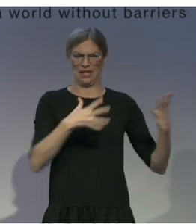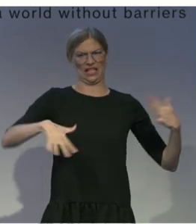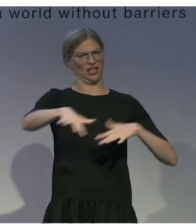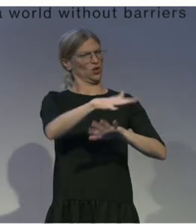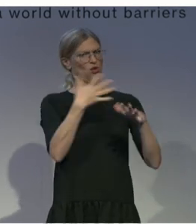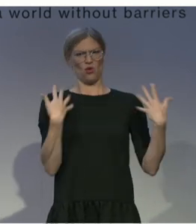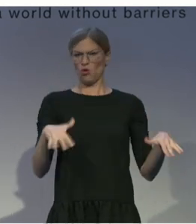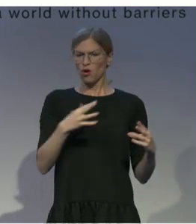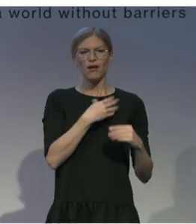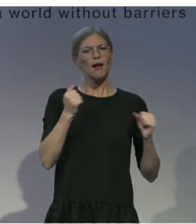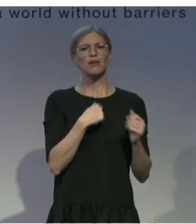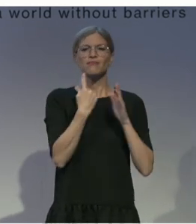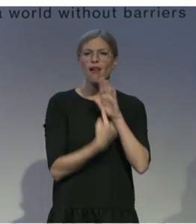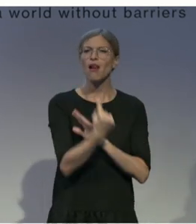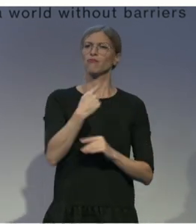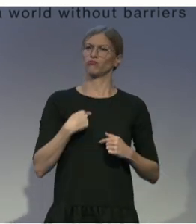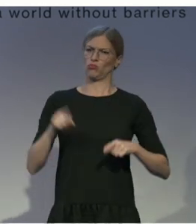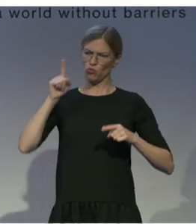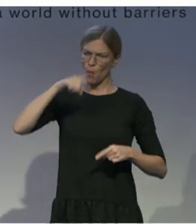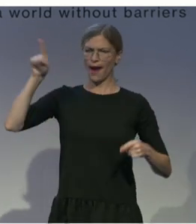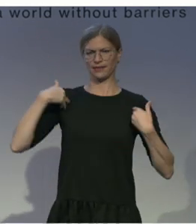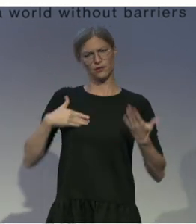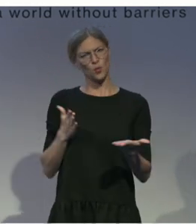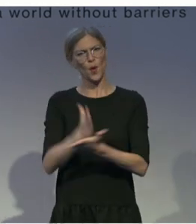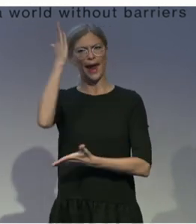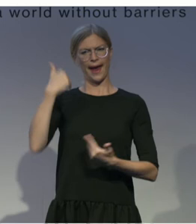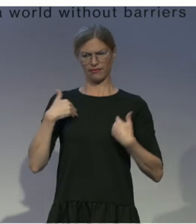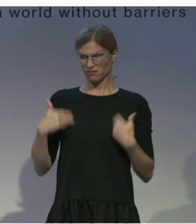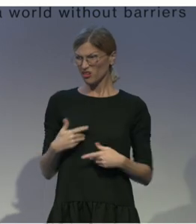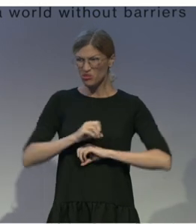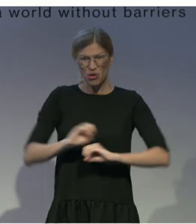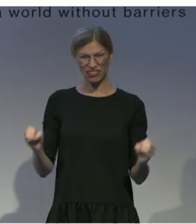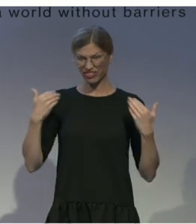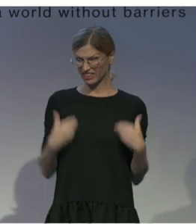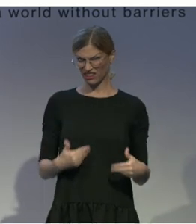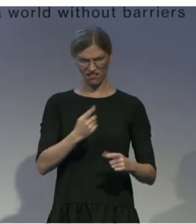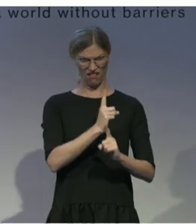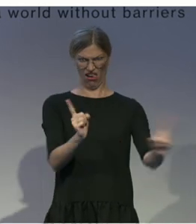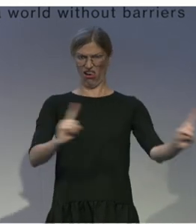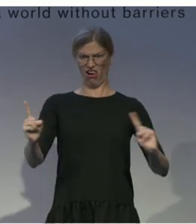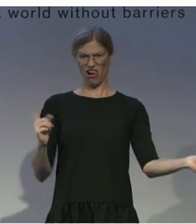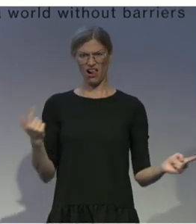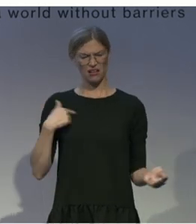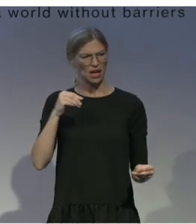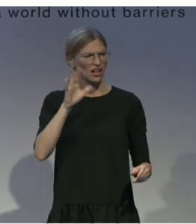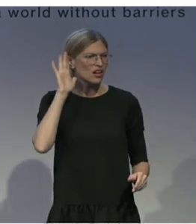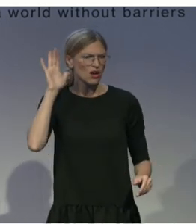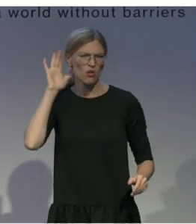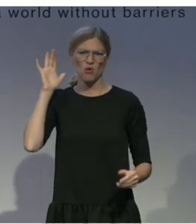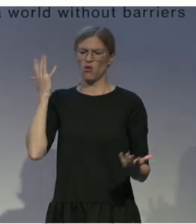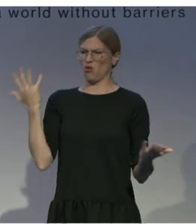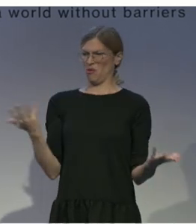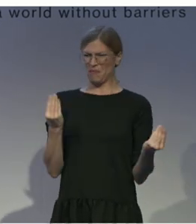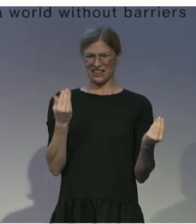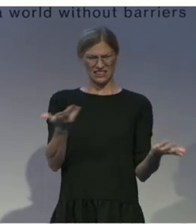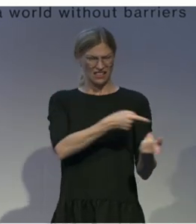their rights, they didn't have access to participate, etc. We heard this anecdote, we heard it anecdotally everywhere